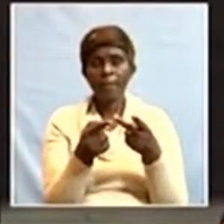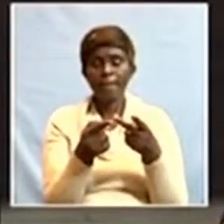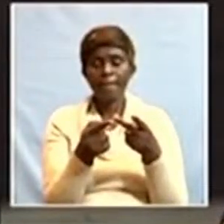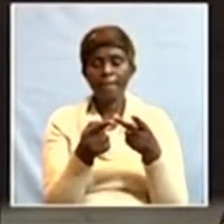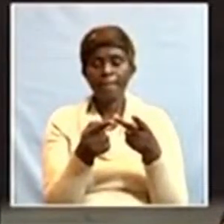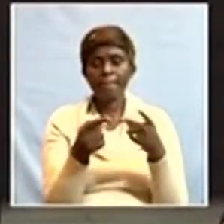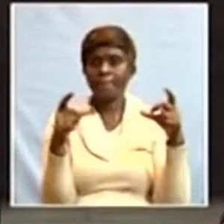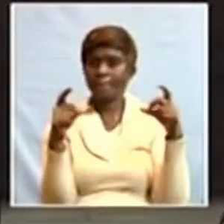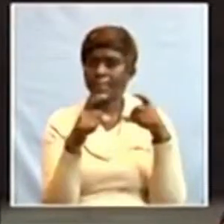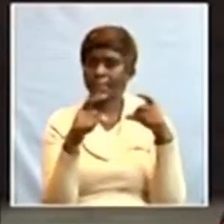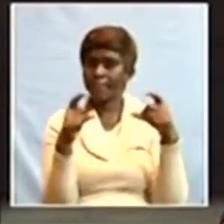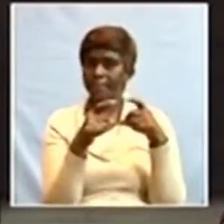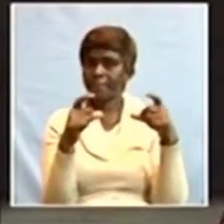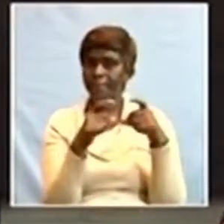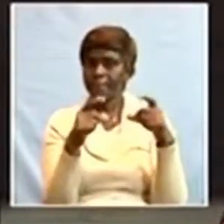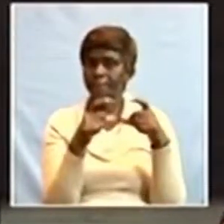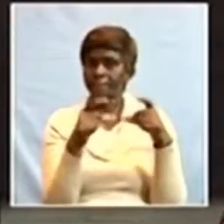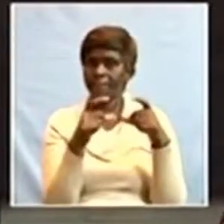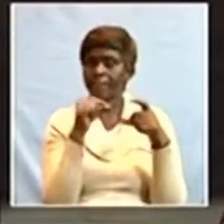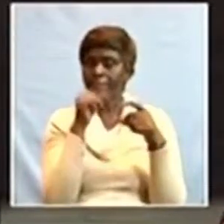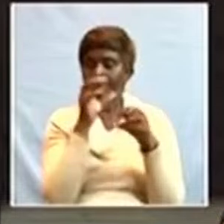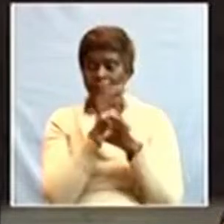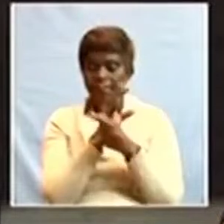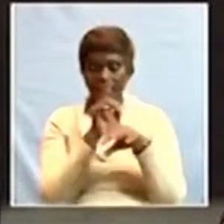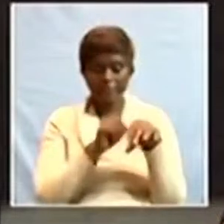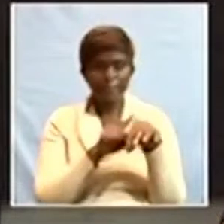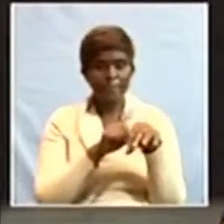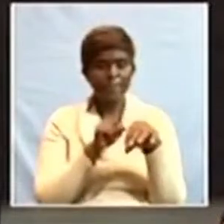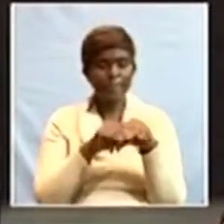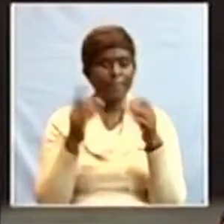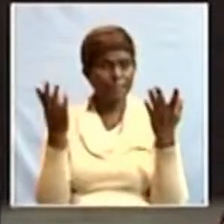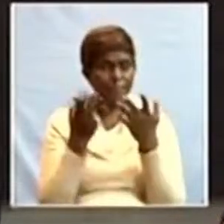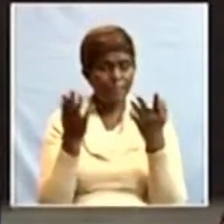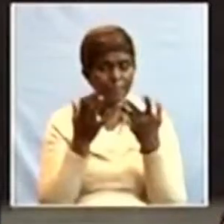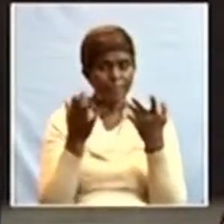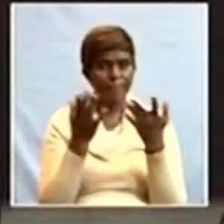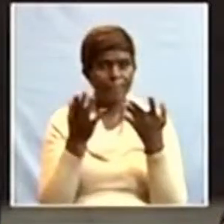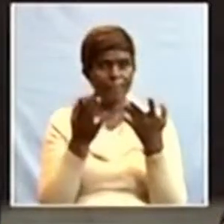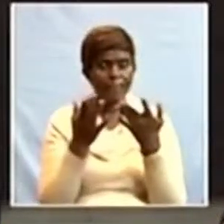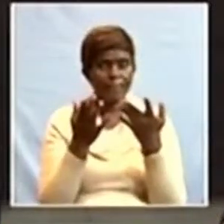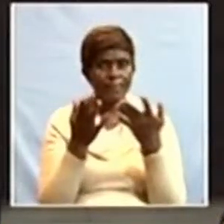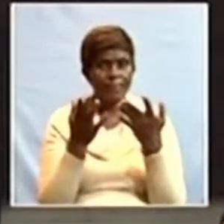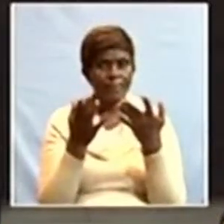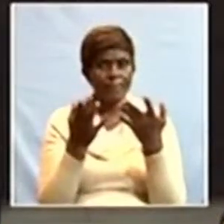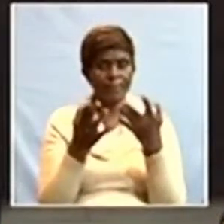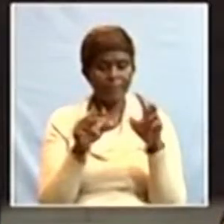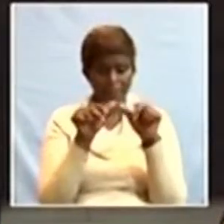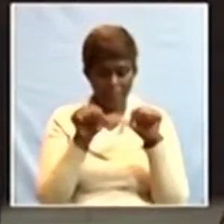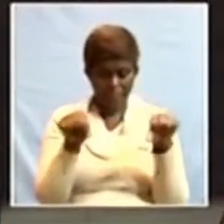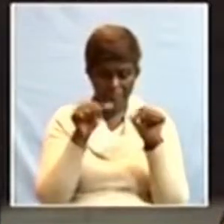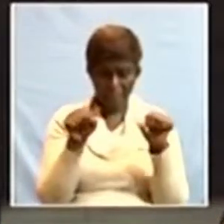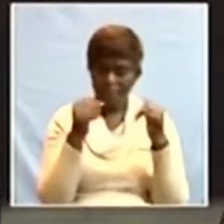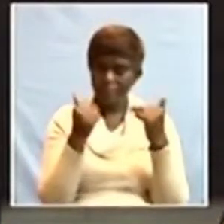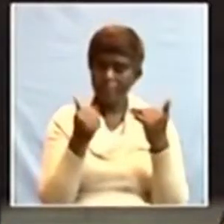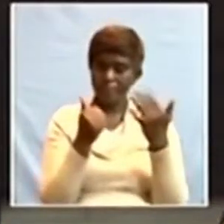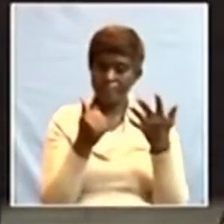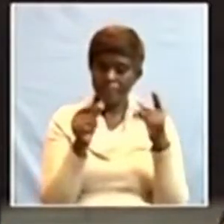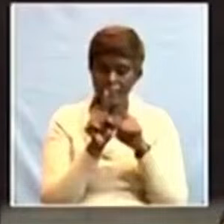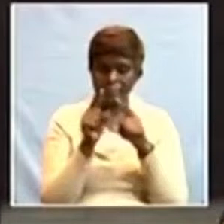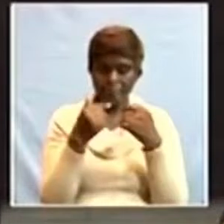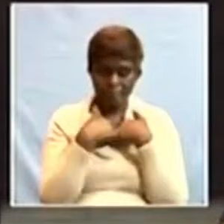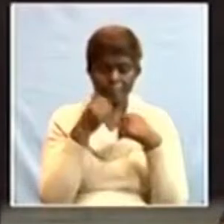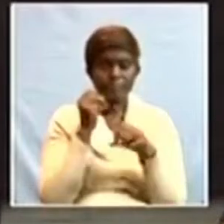the cards were not available at the time of audit. Now they